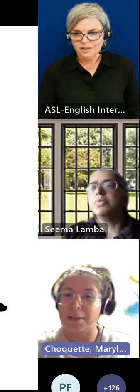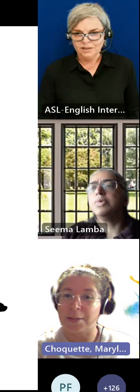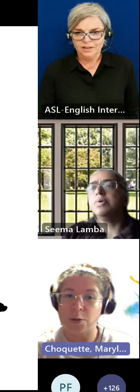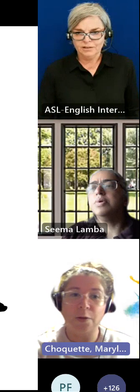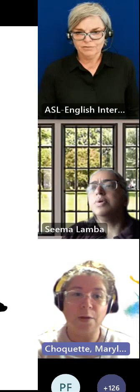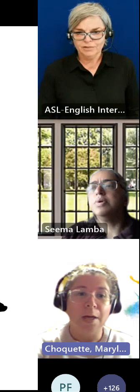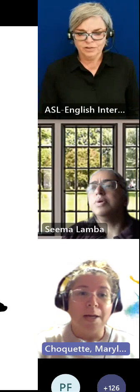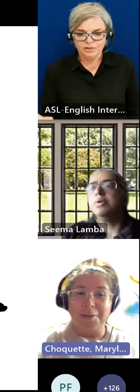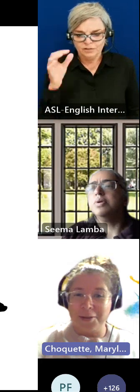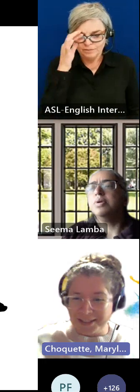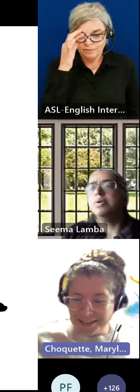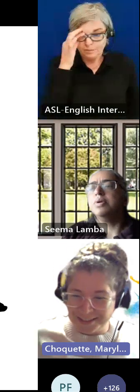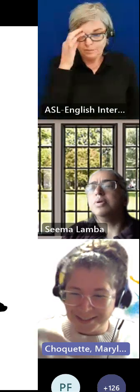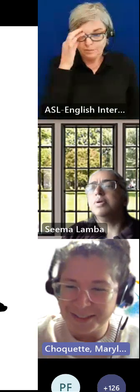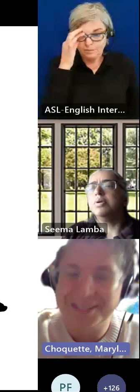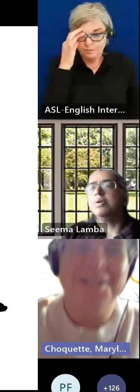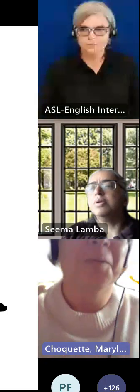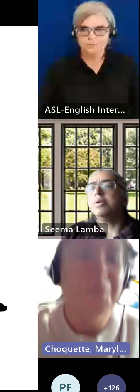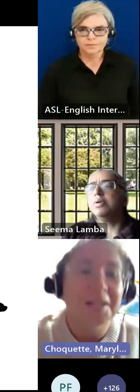people on this earth. So